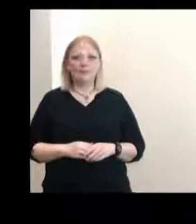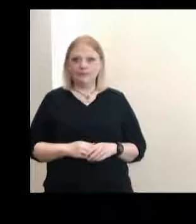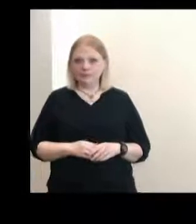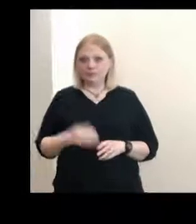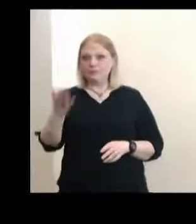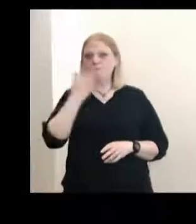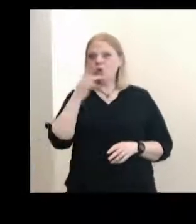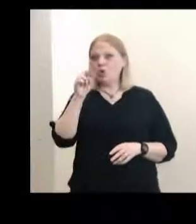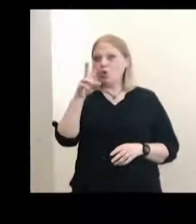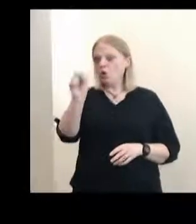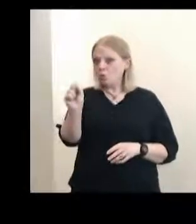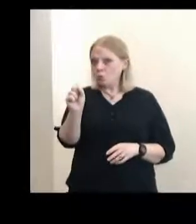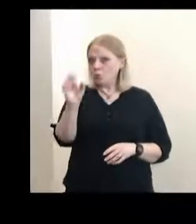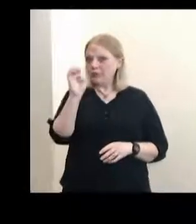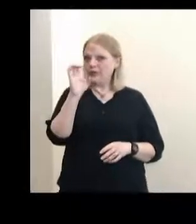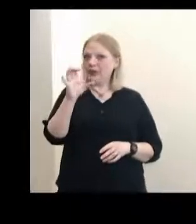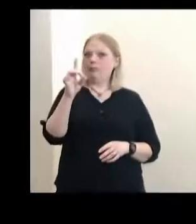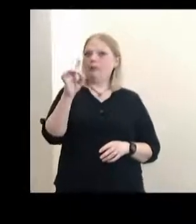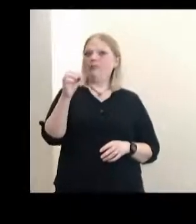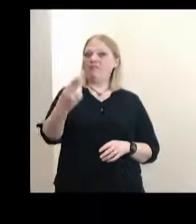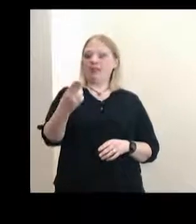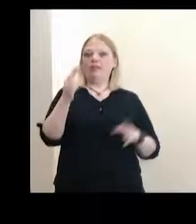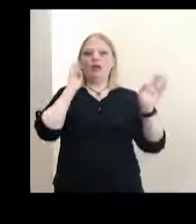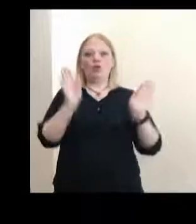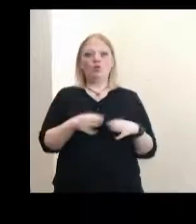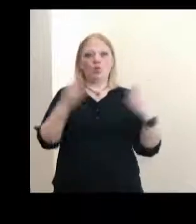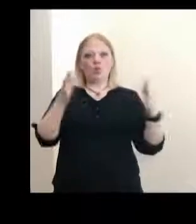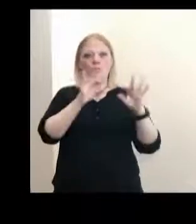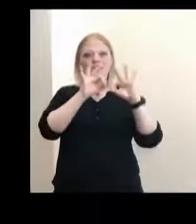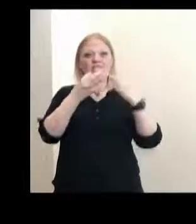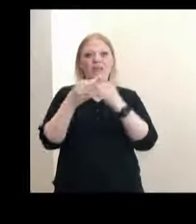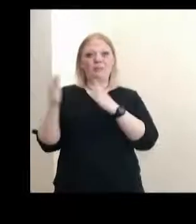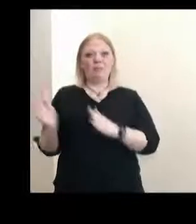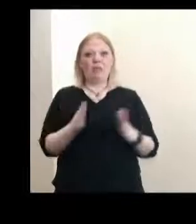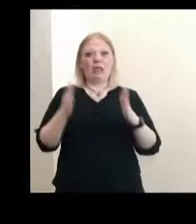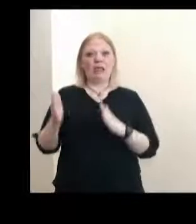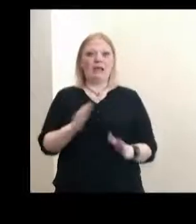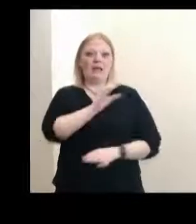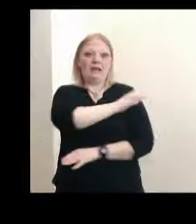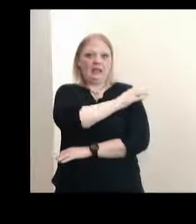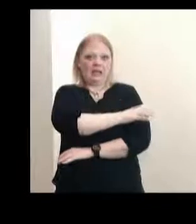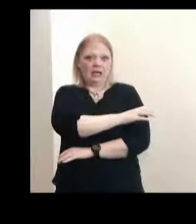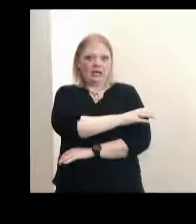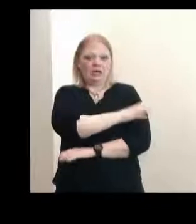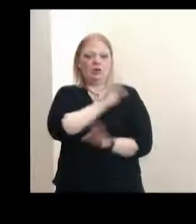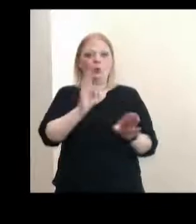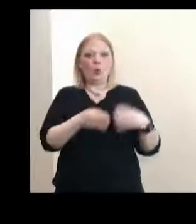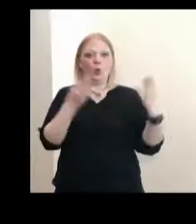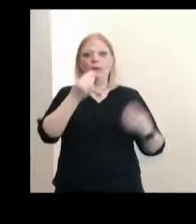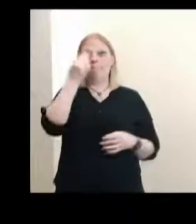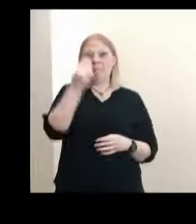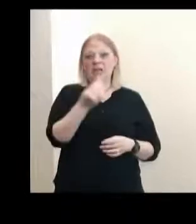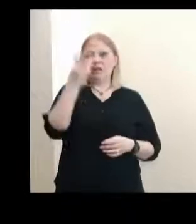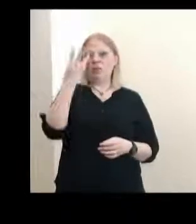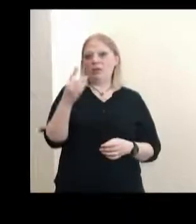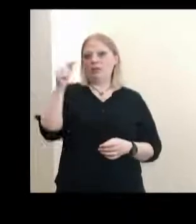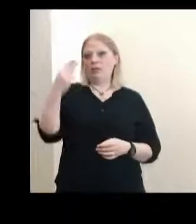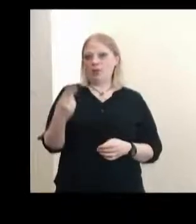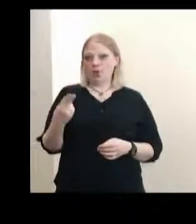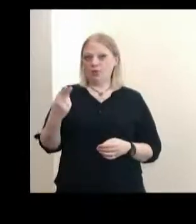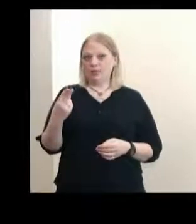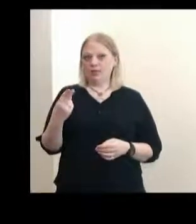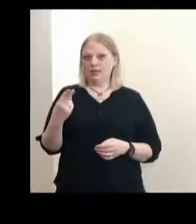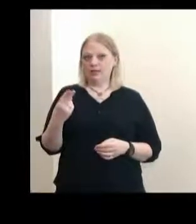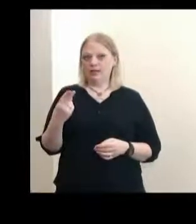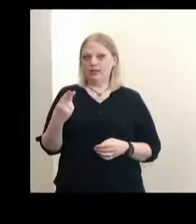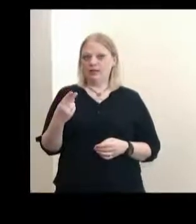news, the Erie County Health Department has opened our family planning clinic. We are open Mondays, Wednesdays, and Thursdays, and